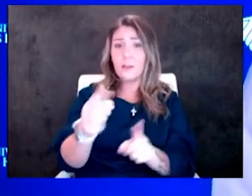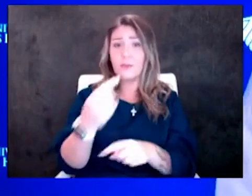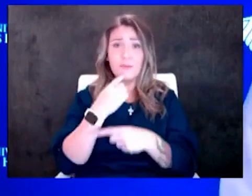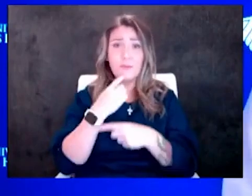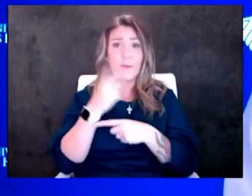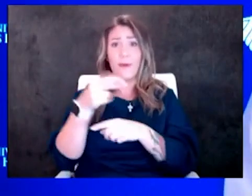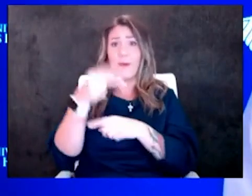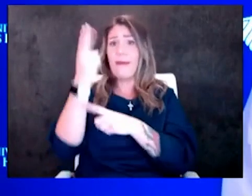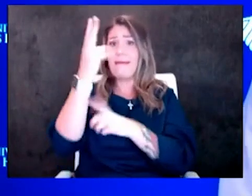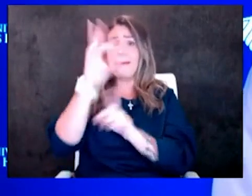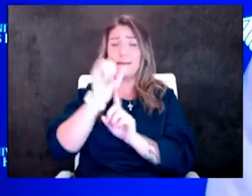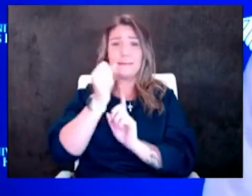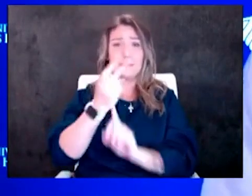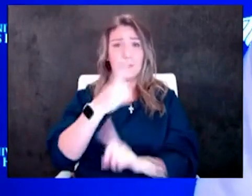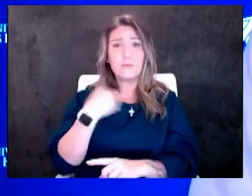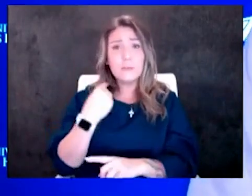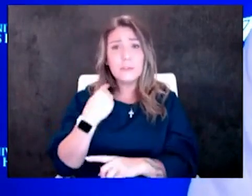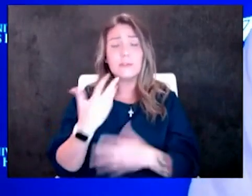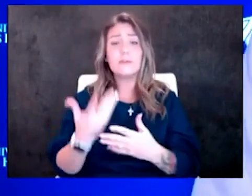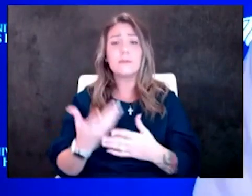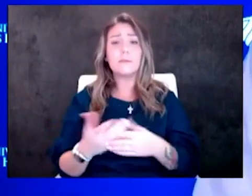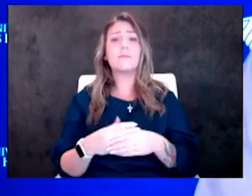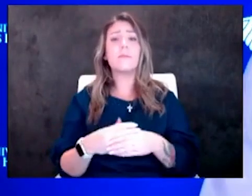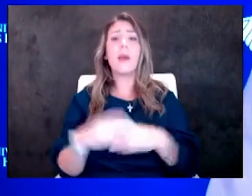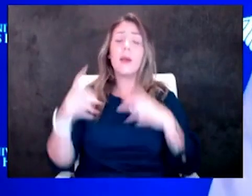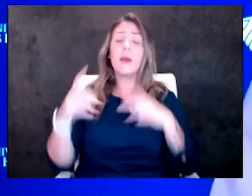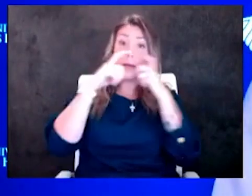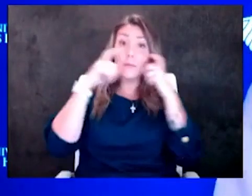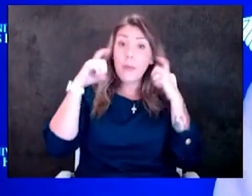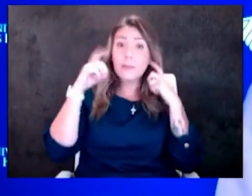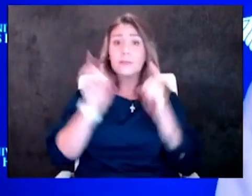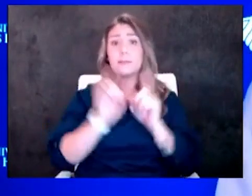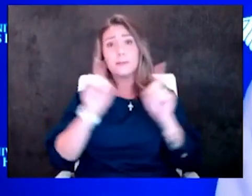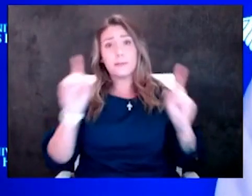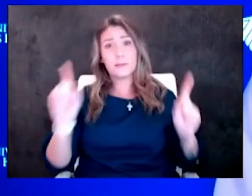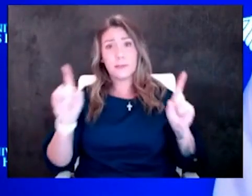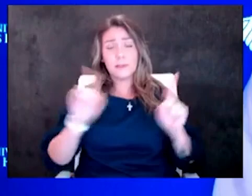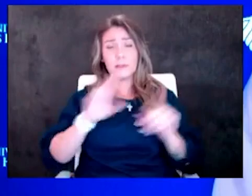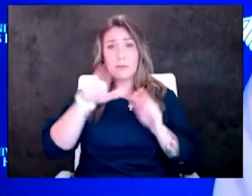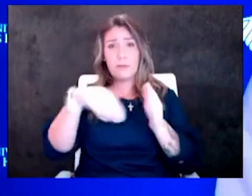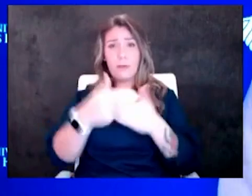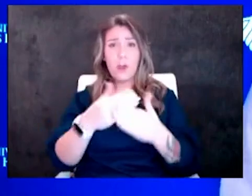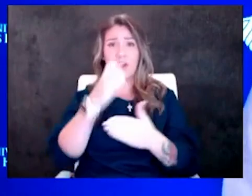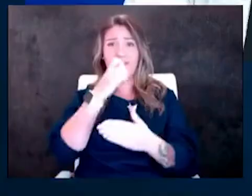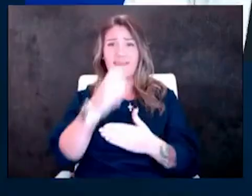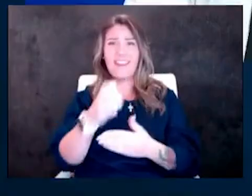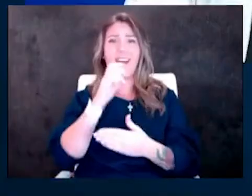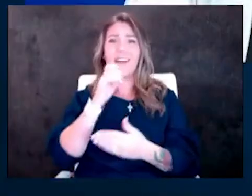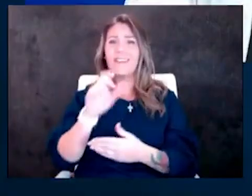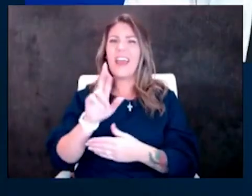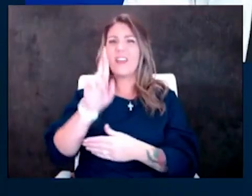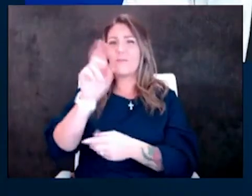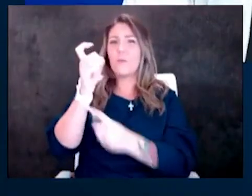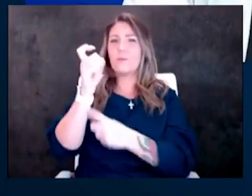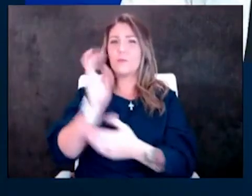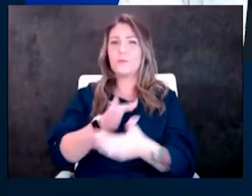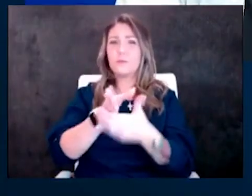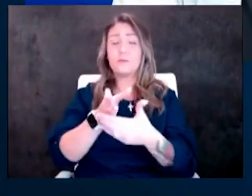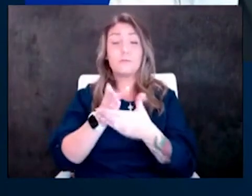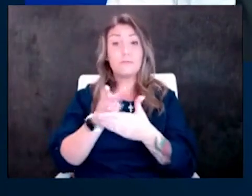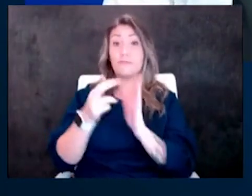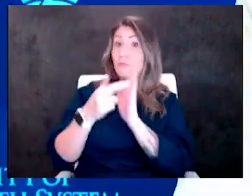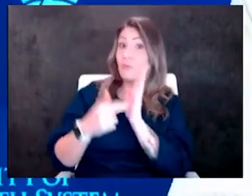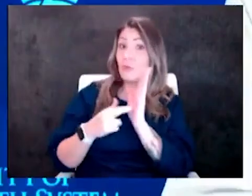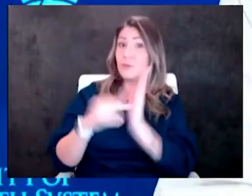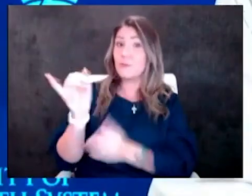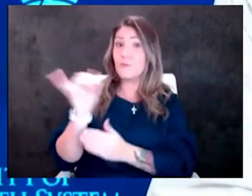circumstances, those high-risk circumstances, masking, distancing, doing all those non-pharmaceutical interventions as well. The rules of infection prevention and control